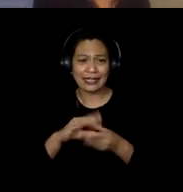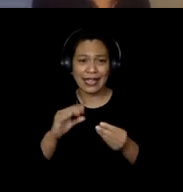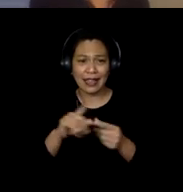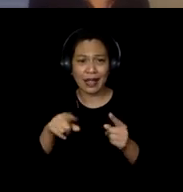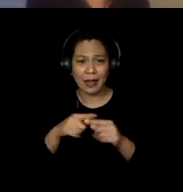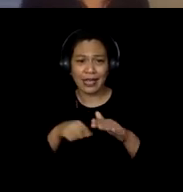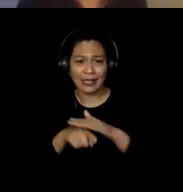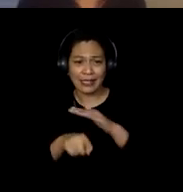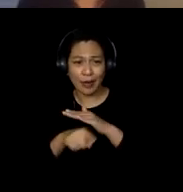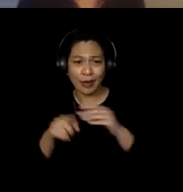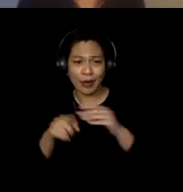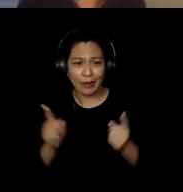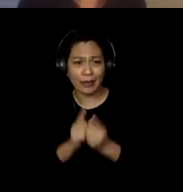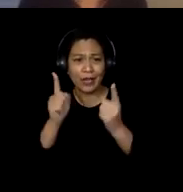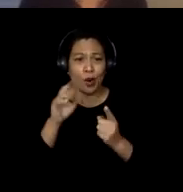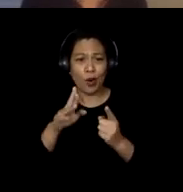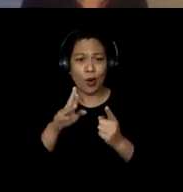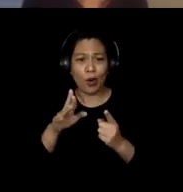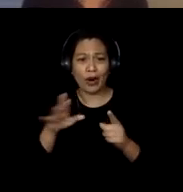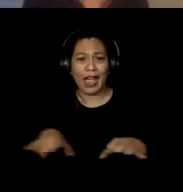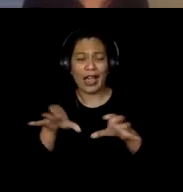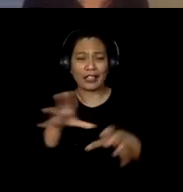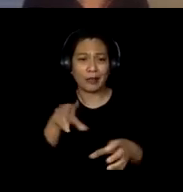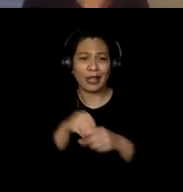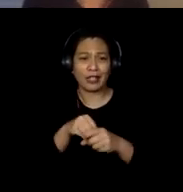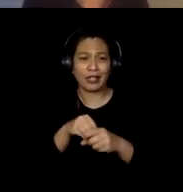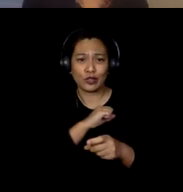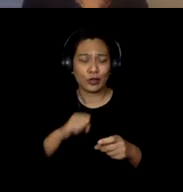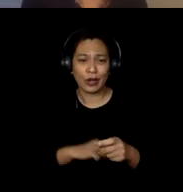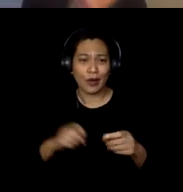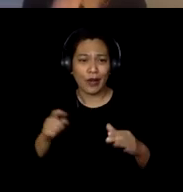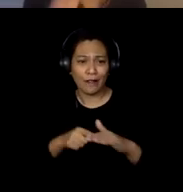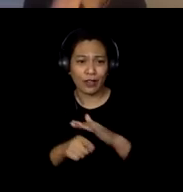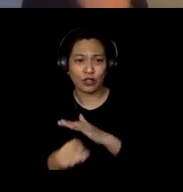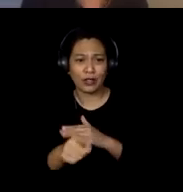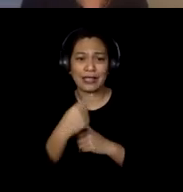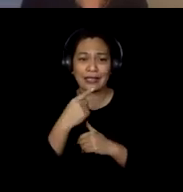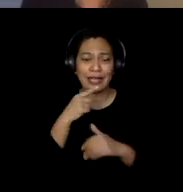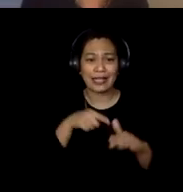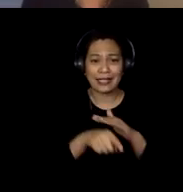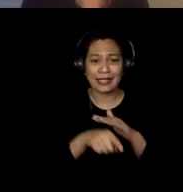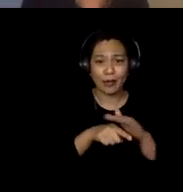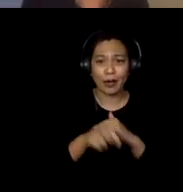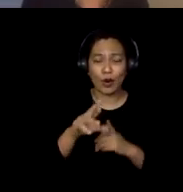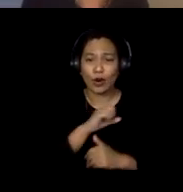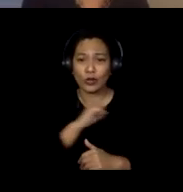an action-packed superhero adventure? Please say subway or superhero. Subway.